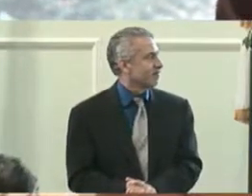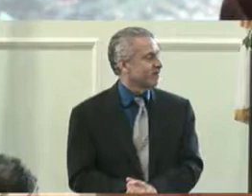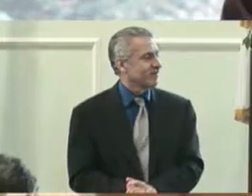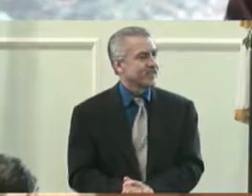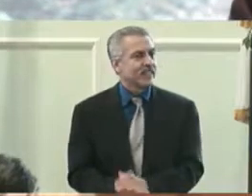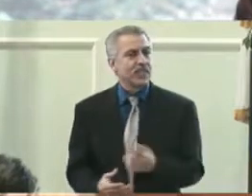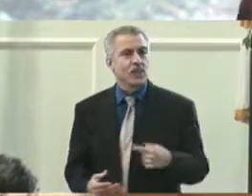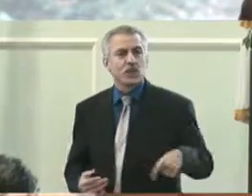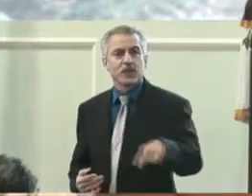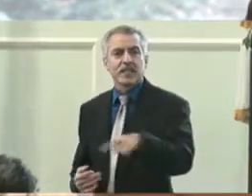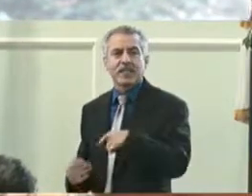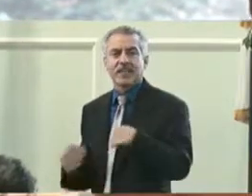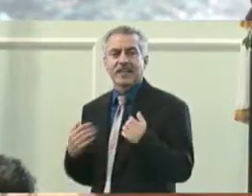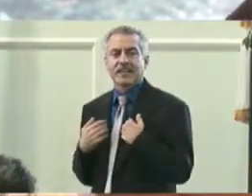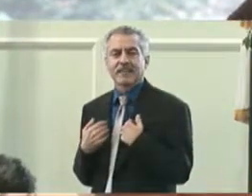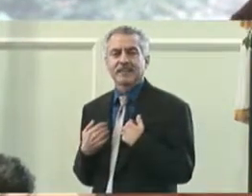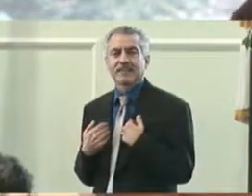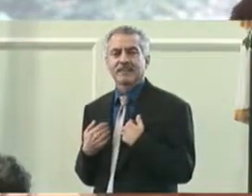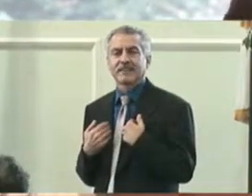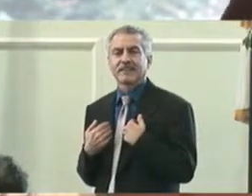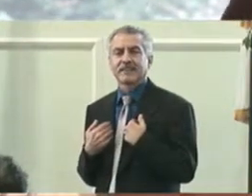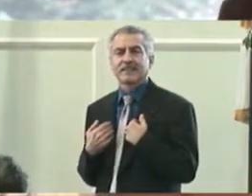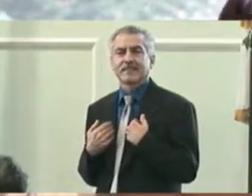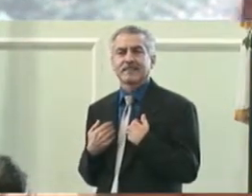And we have the